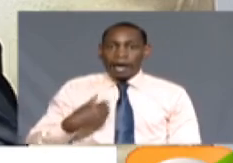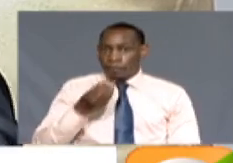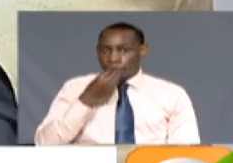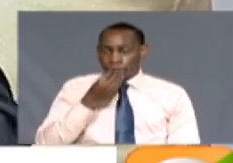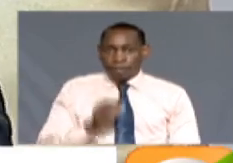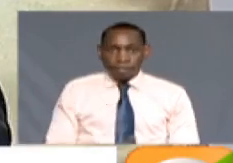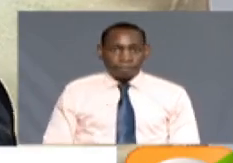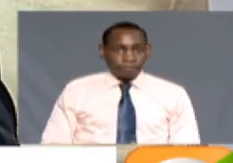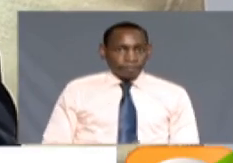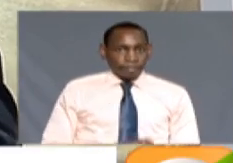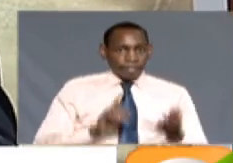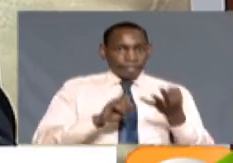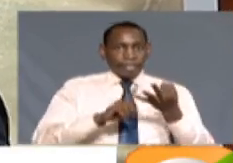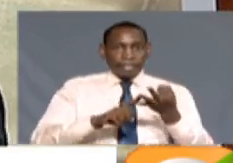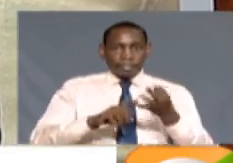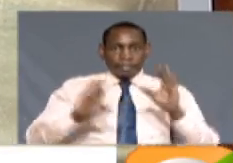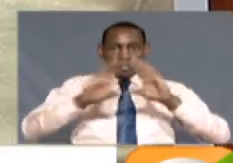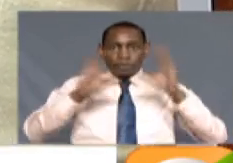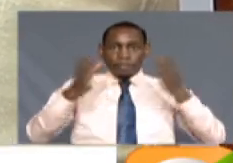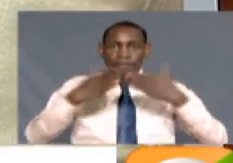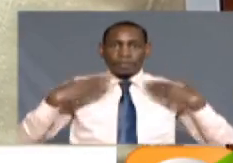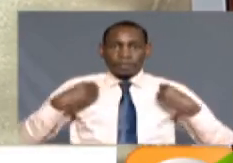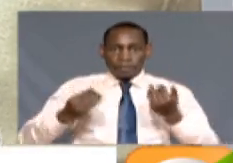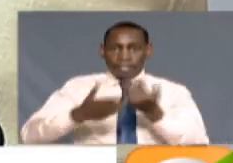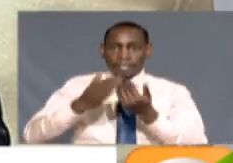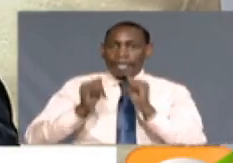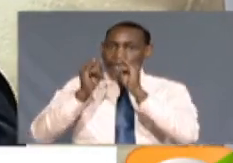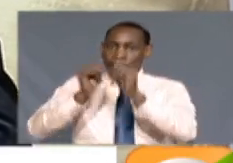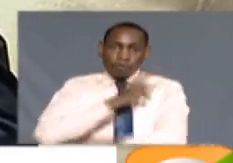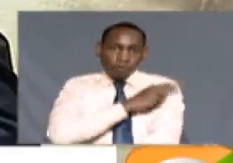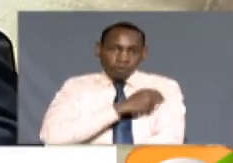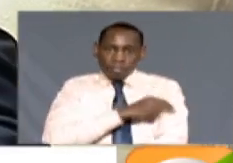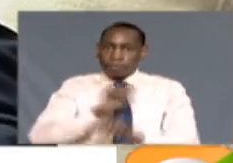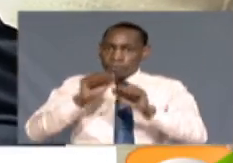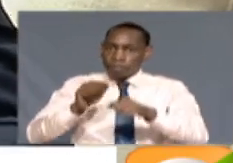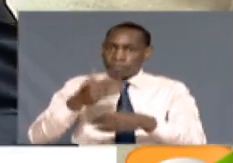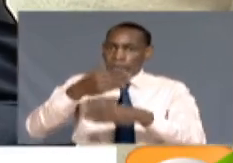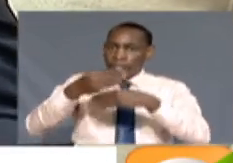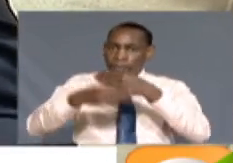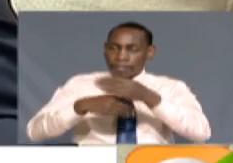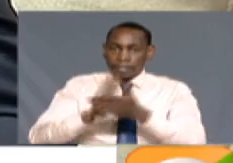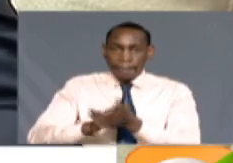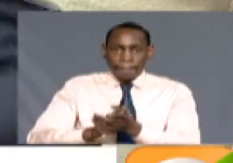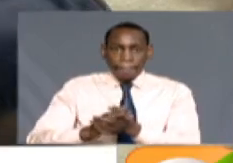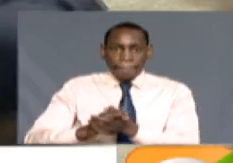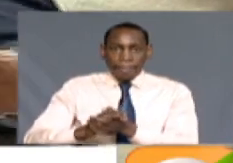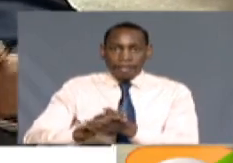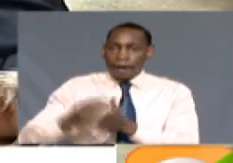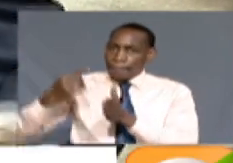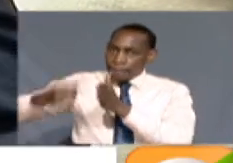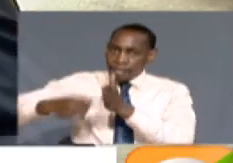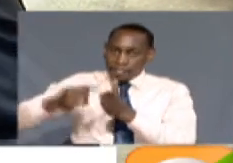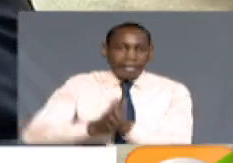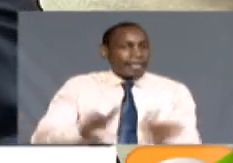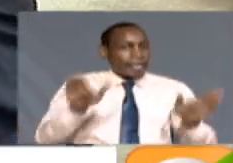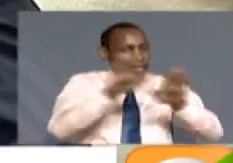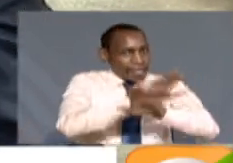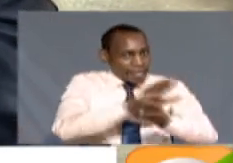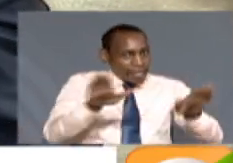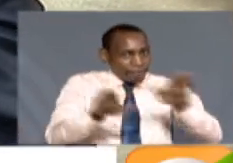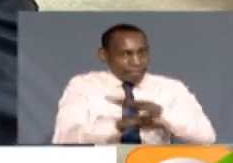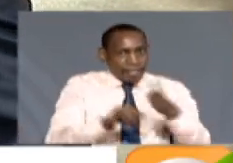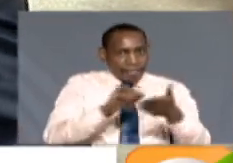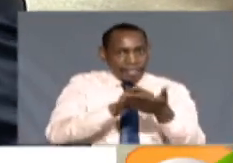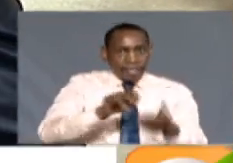Yeah. And then universal health care, modern hospitals would have been found. Manufacturing. There. Manufacturing, everything. That